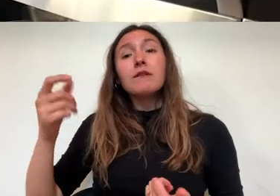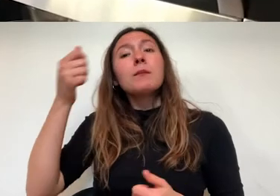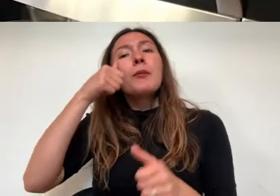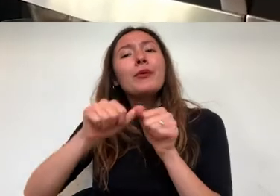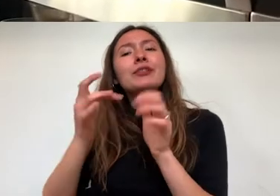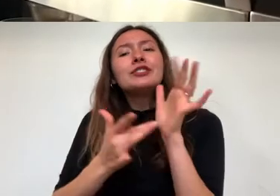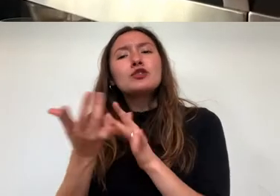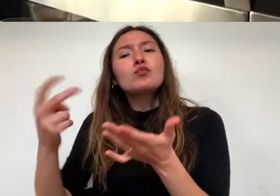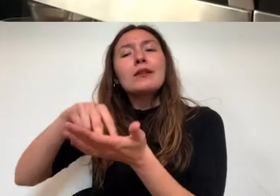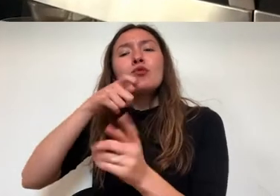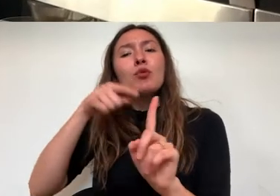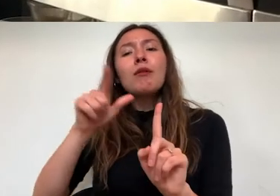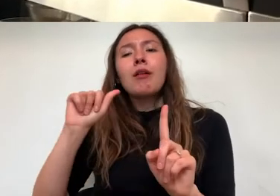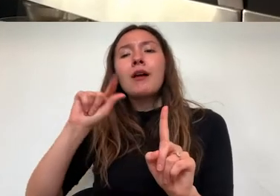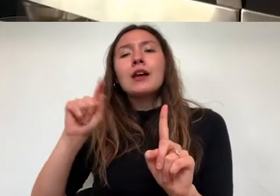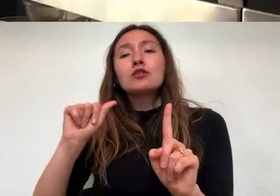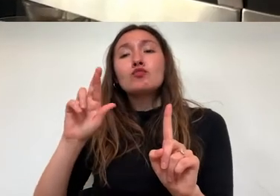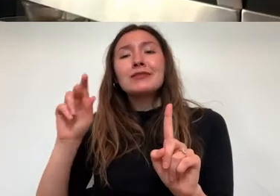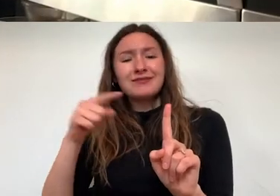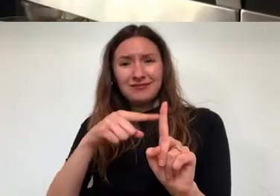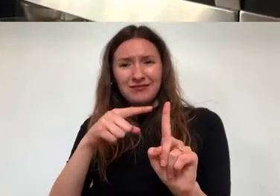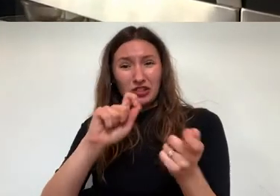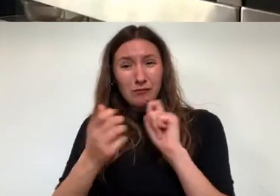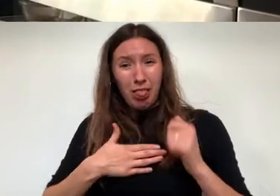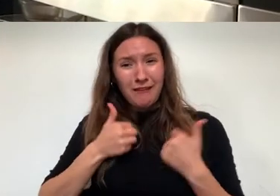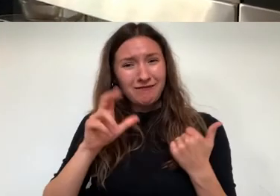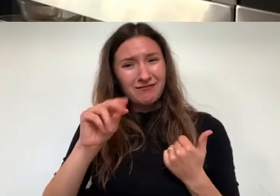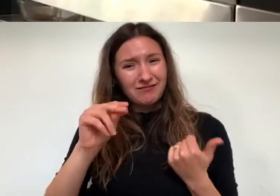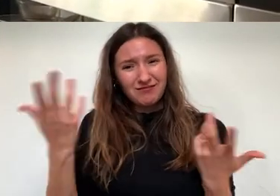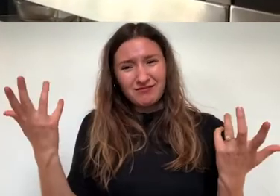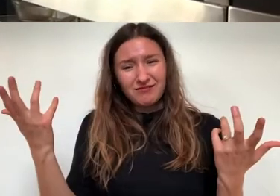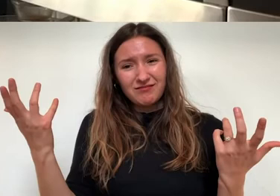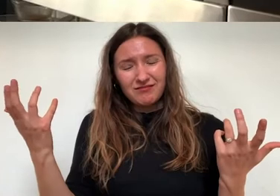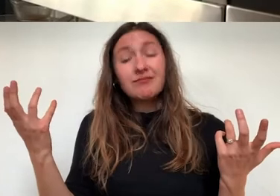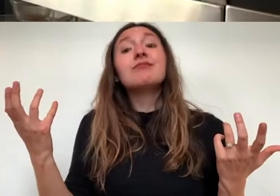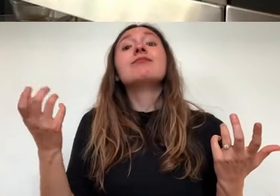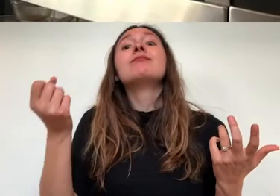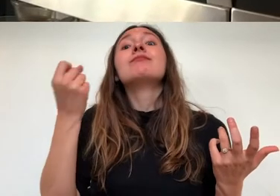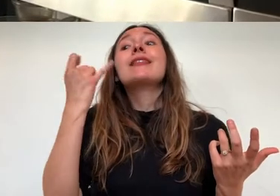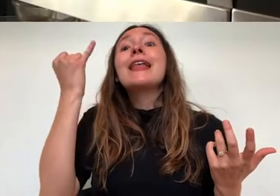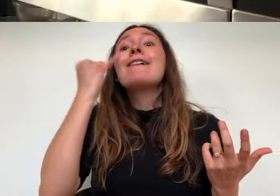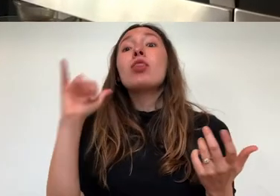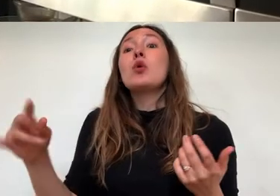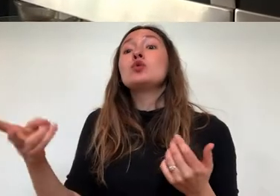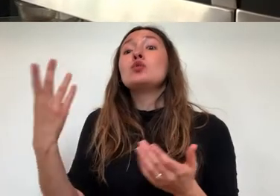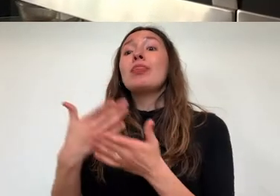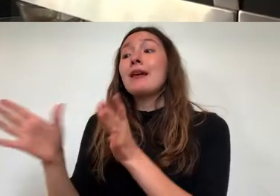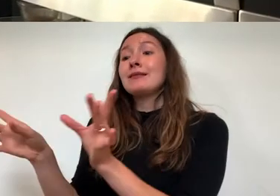a resurrection. It's like the flower. But when you put those two things